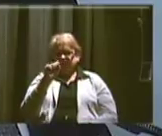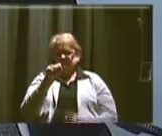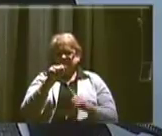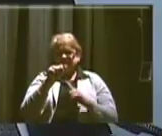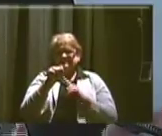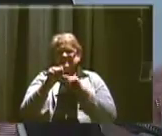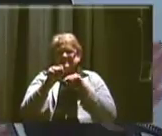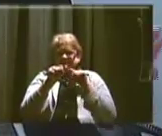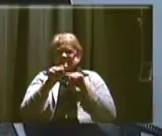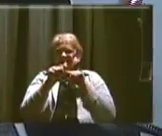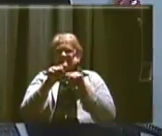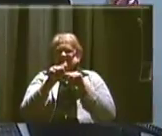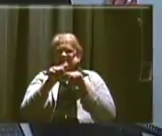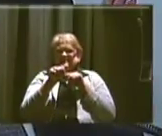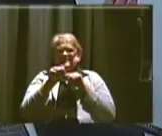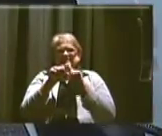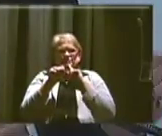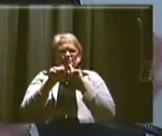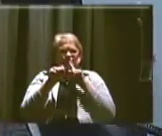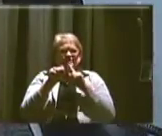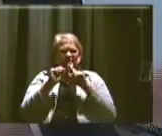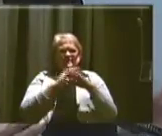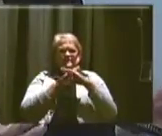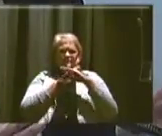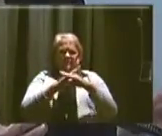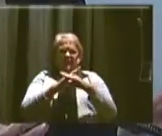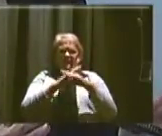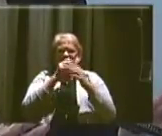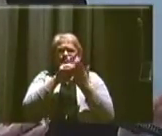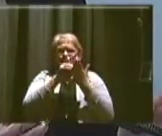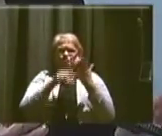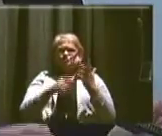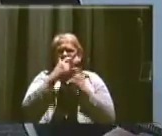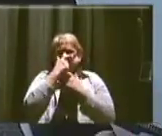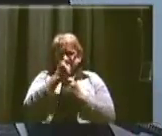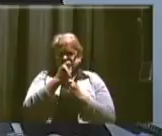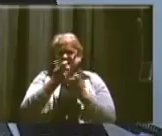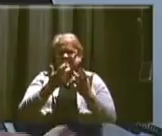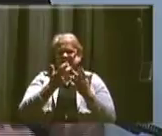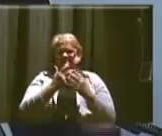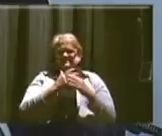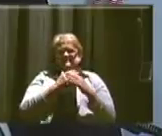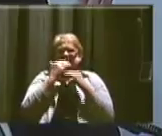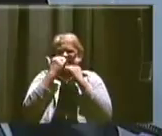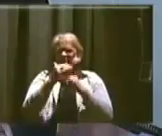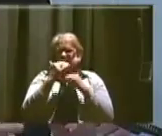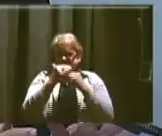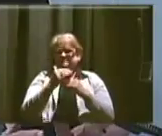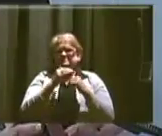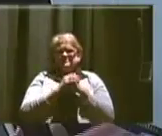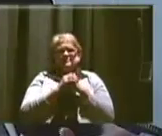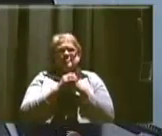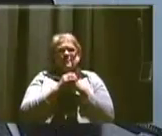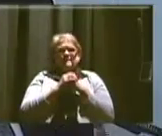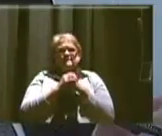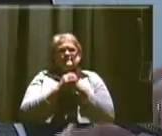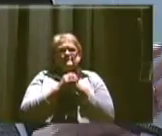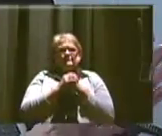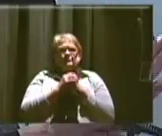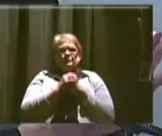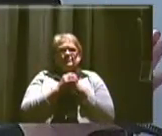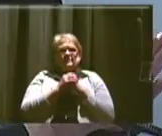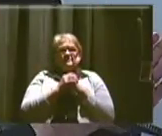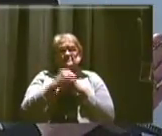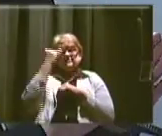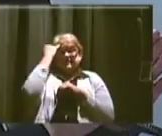way of student interest. Okay, and so the idea